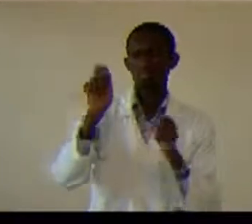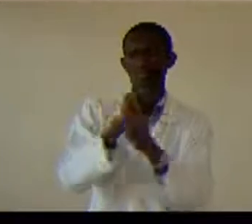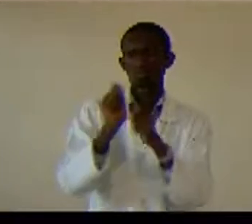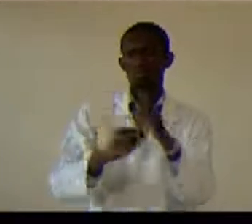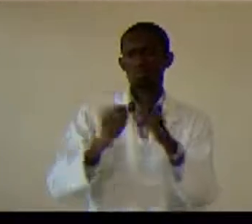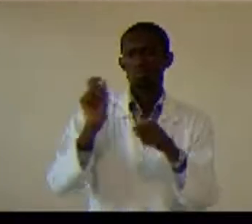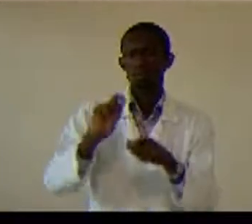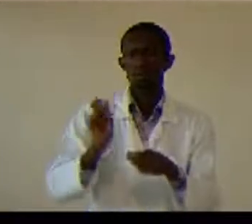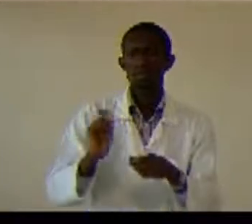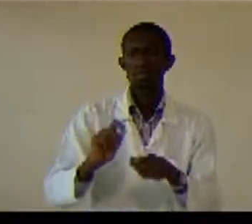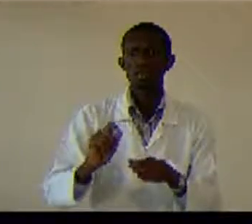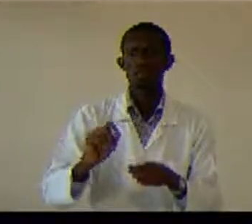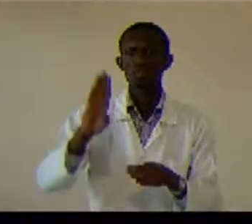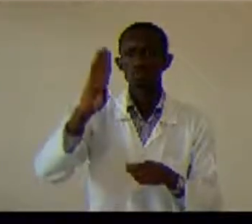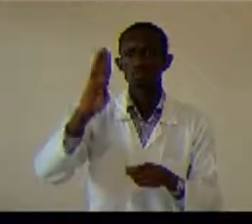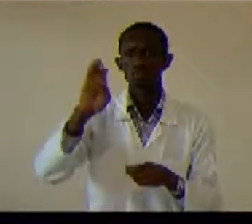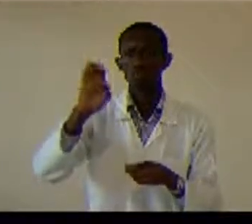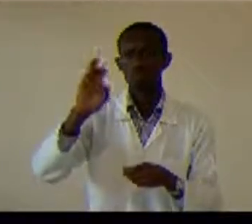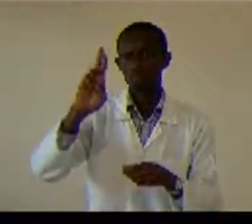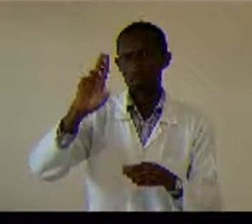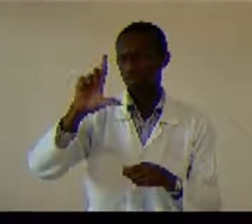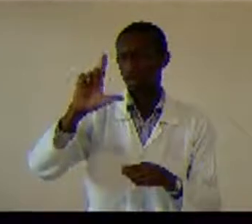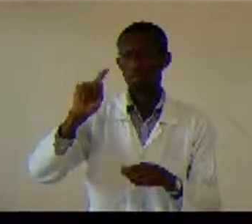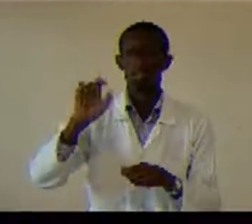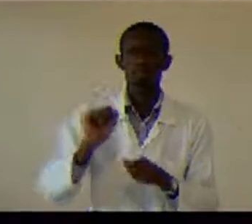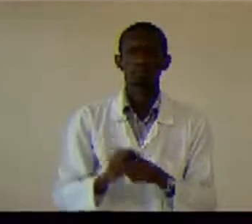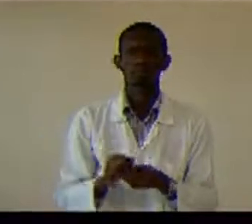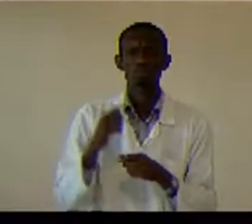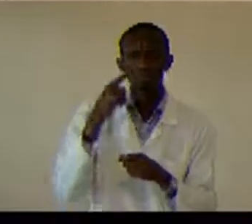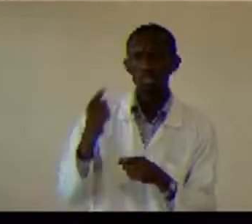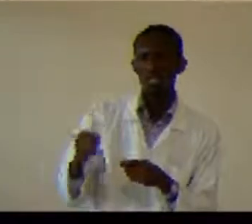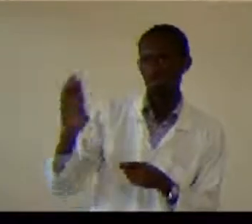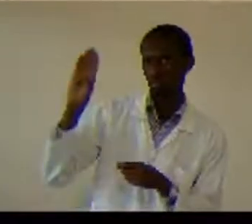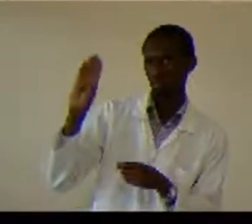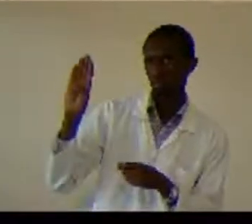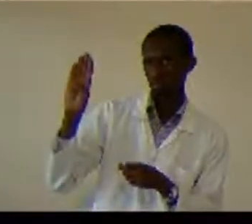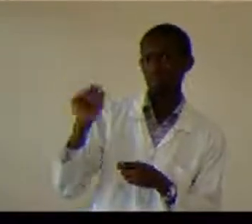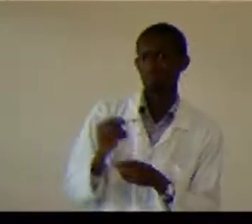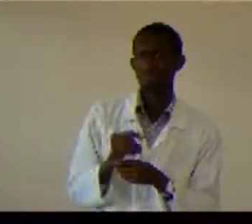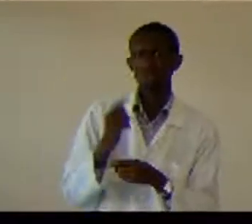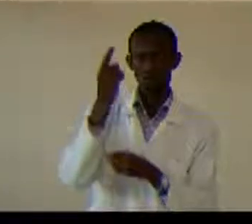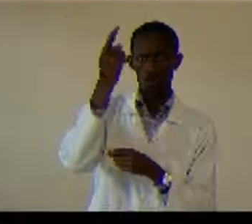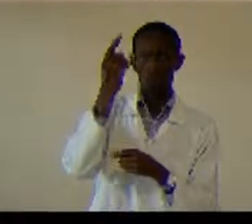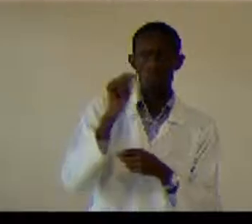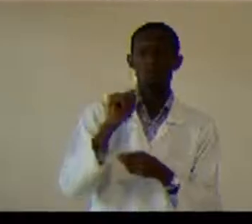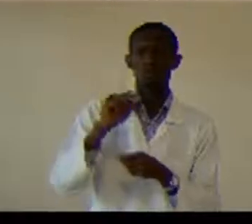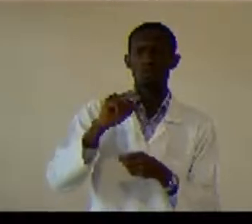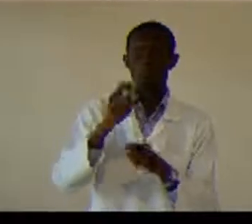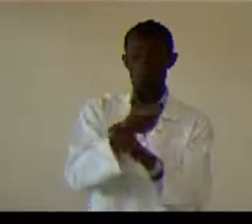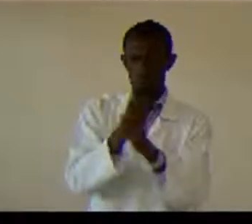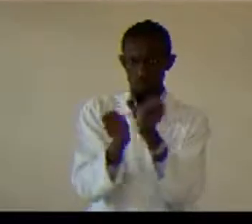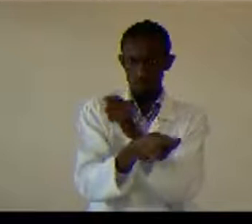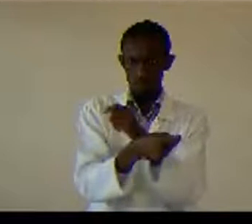Or fusion, same thing. For B, B is the opposite of that. From liquid to solid, remember,